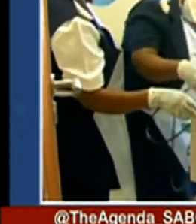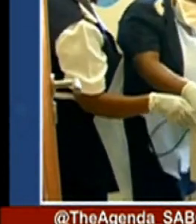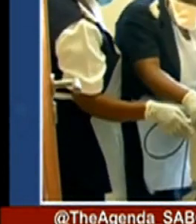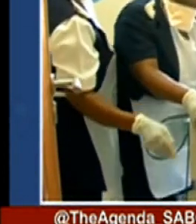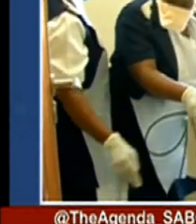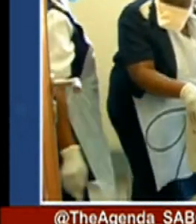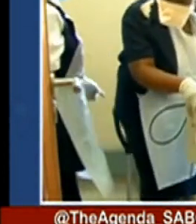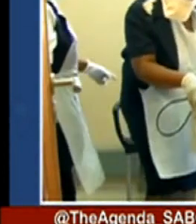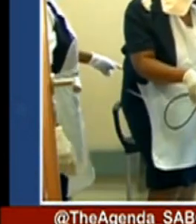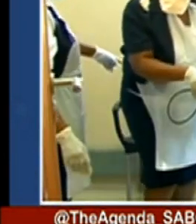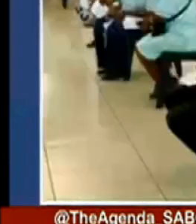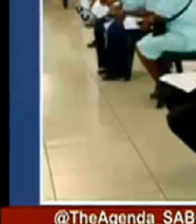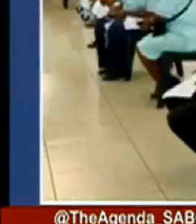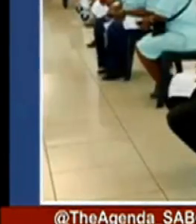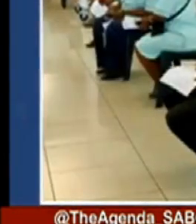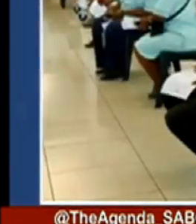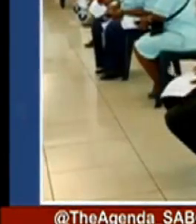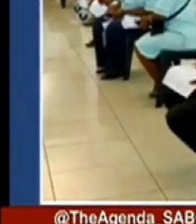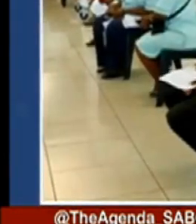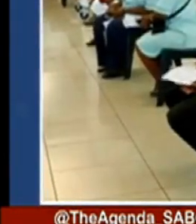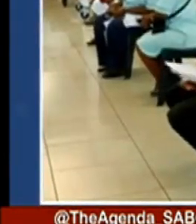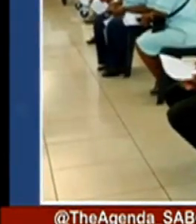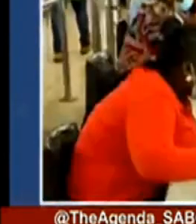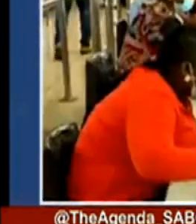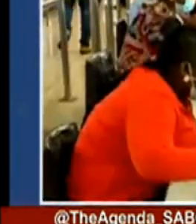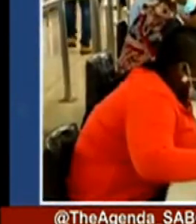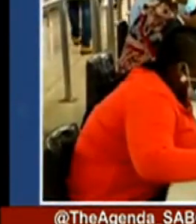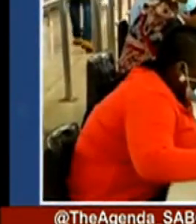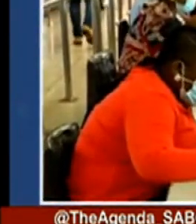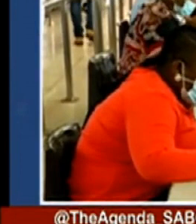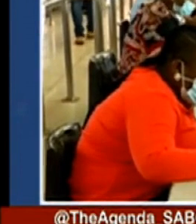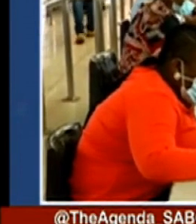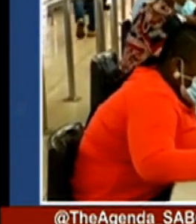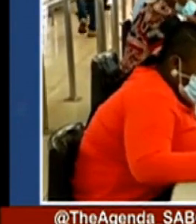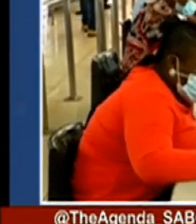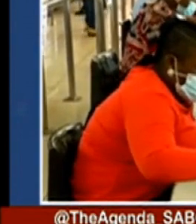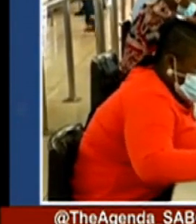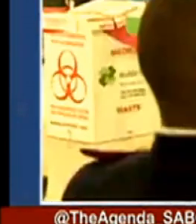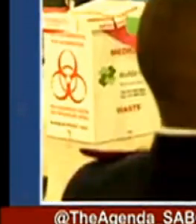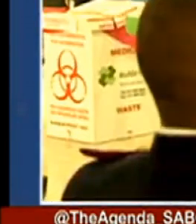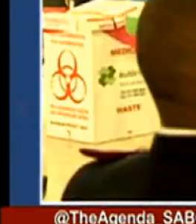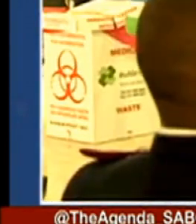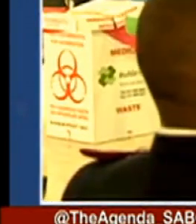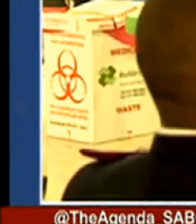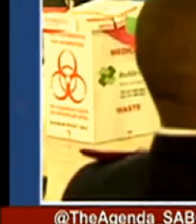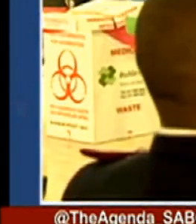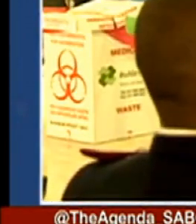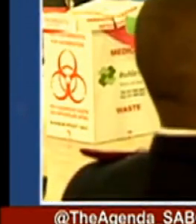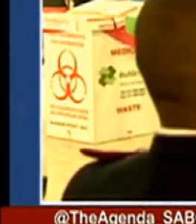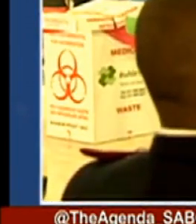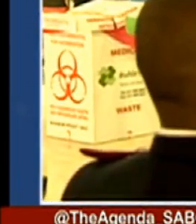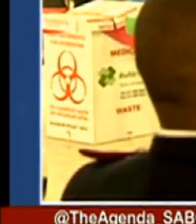going down in age group. One of the reasons why we're particularly interested in immunizing